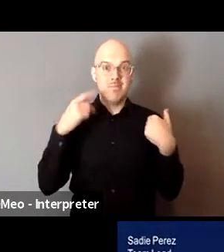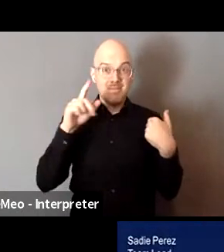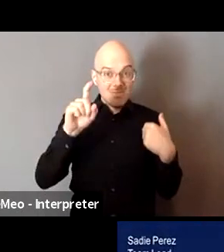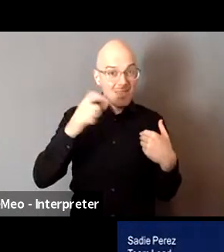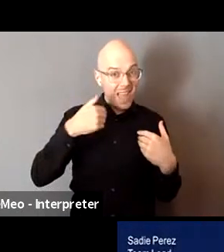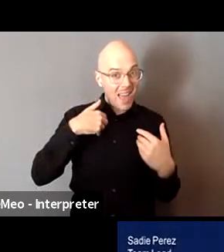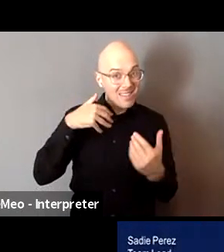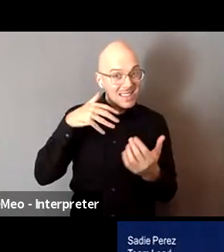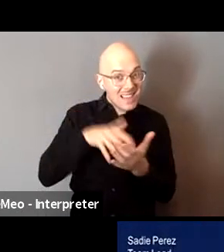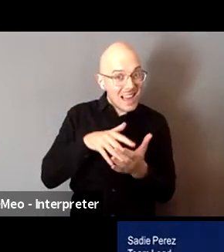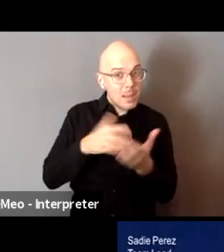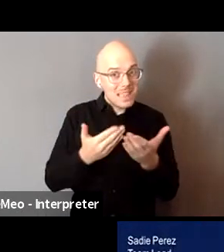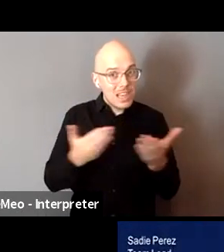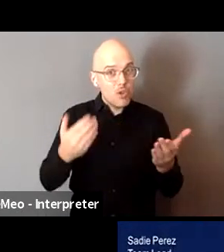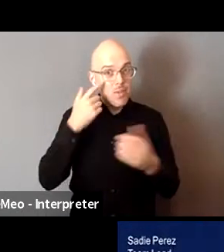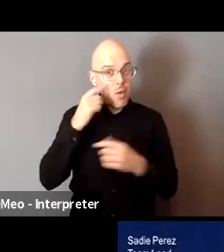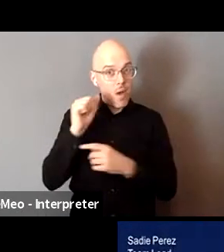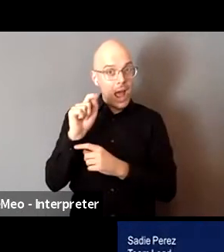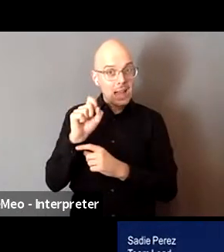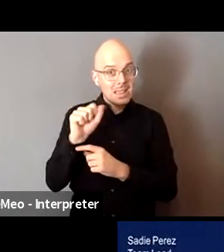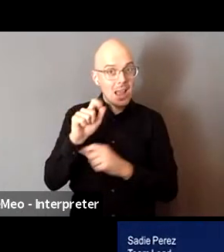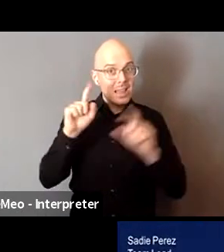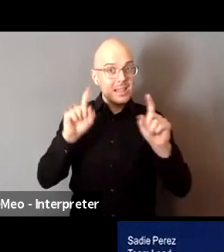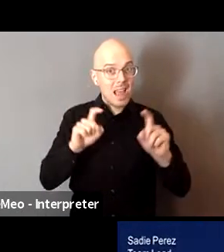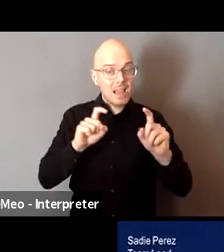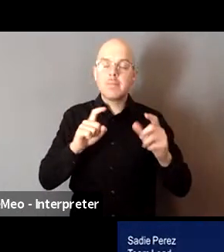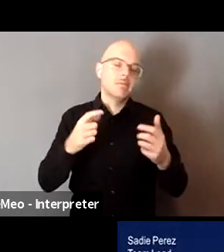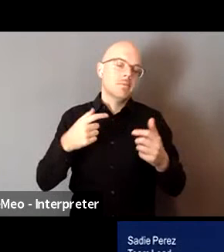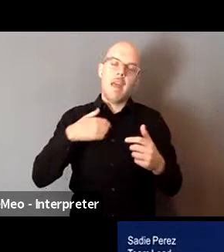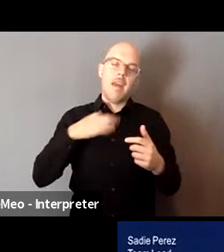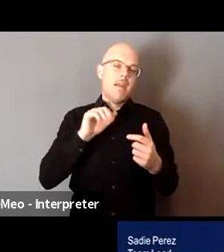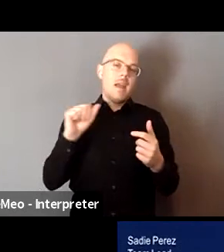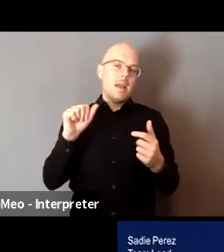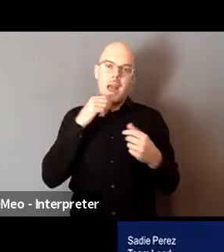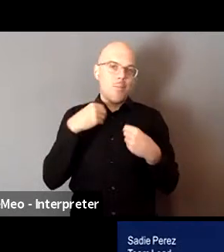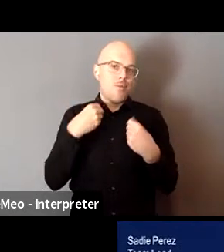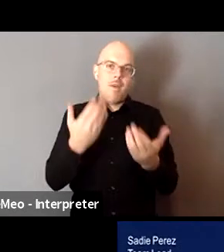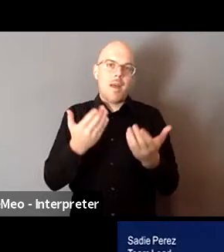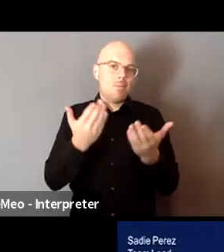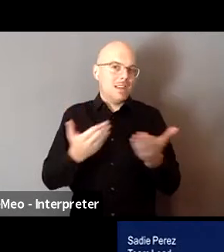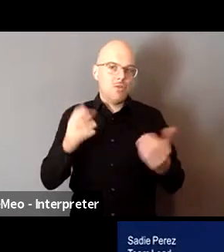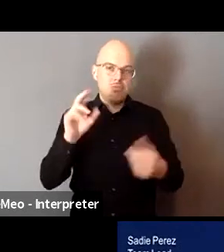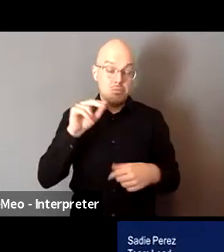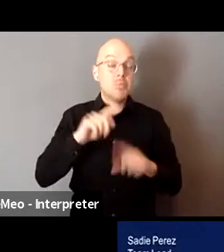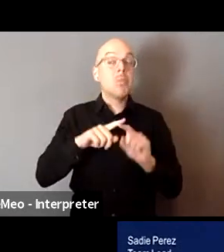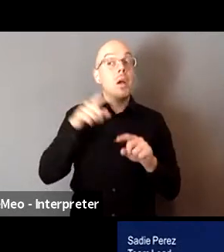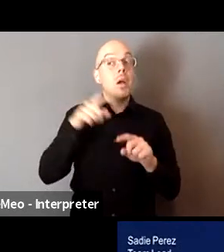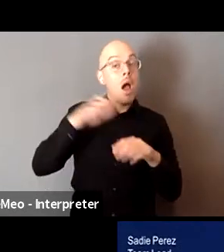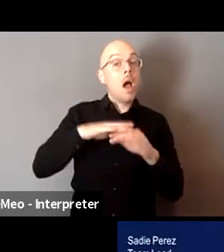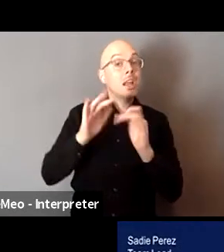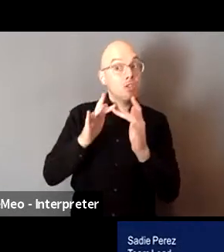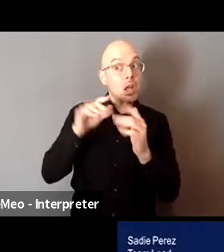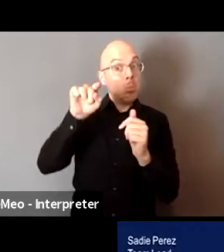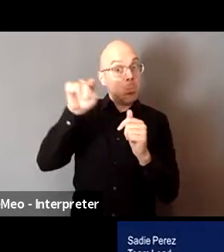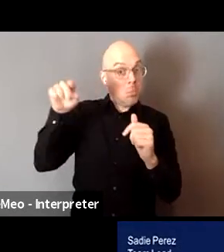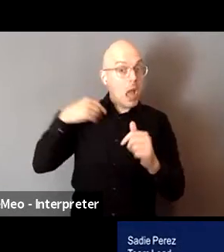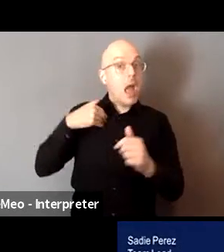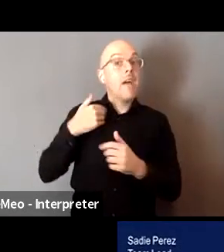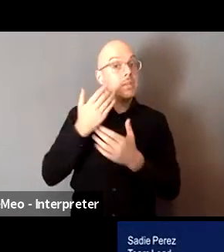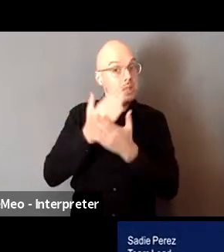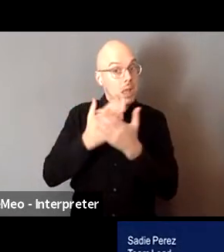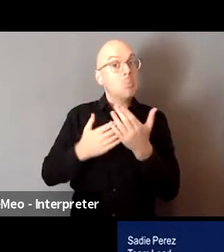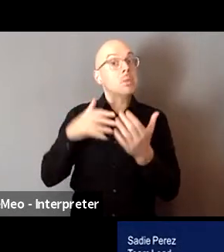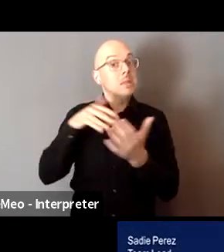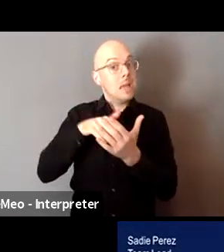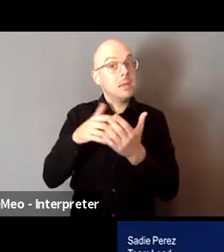However, there is study material out online if you'd like to use it. Now I need to make sure we're very clear.